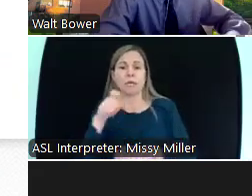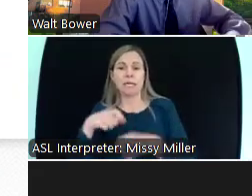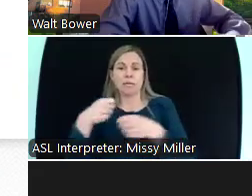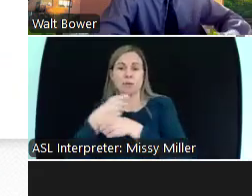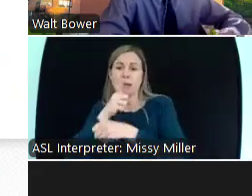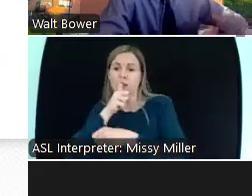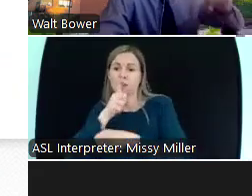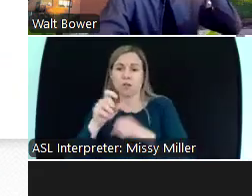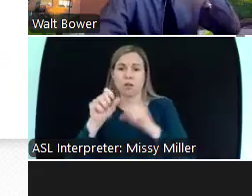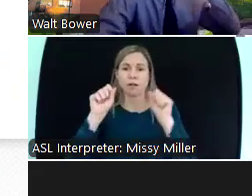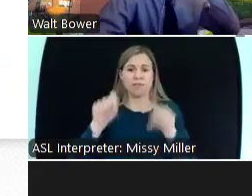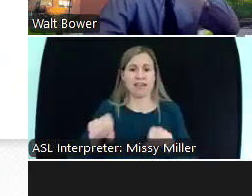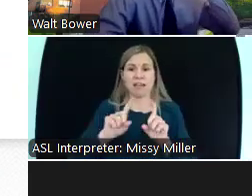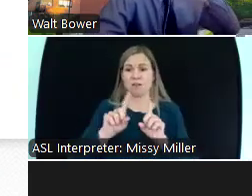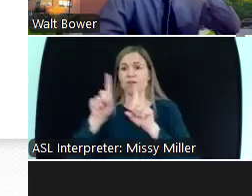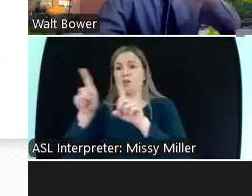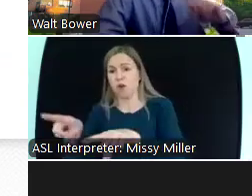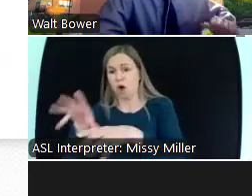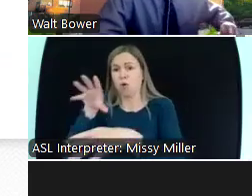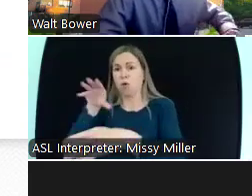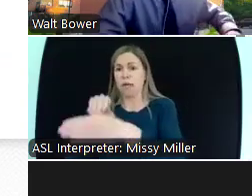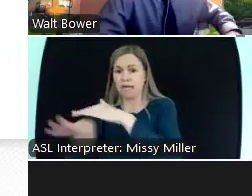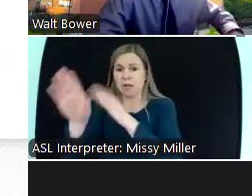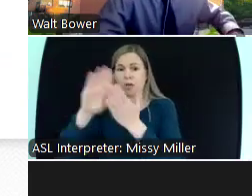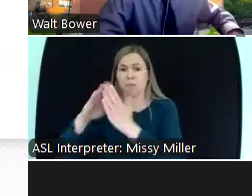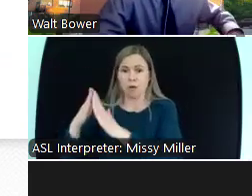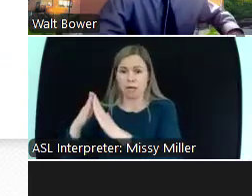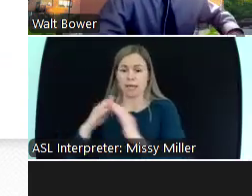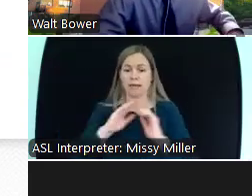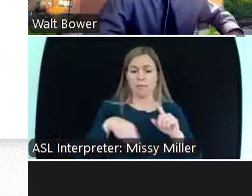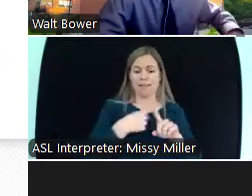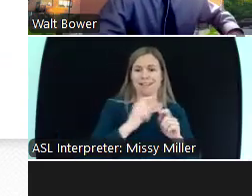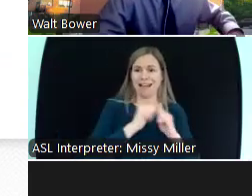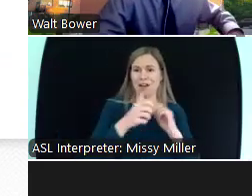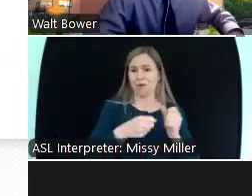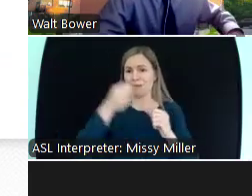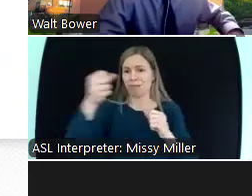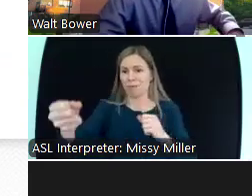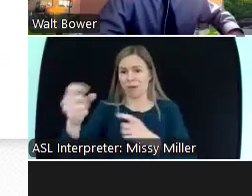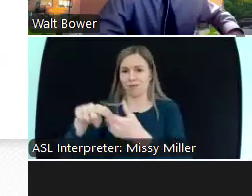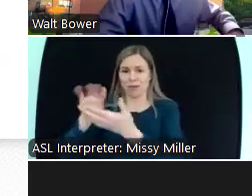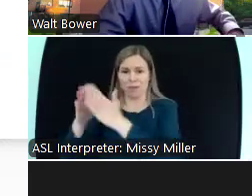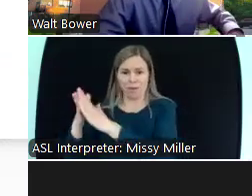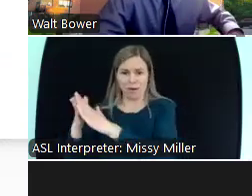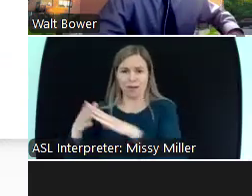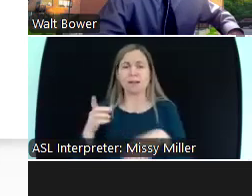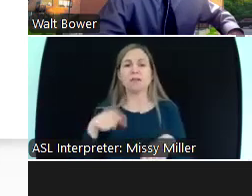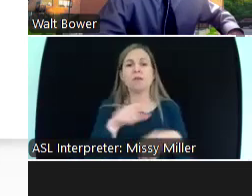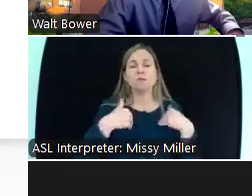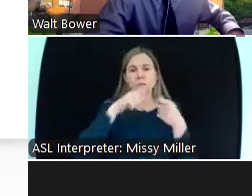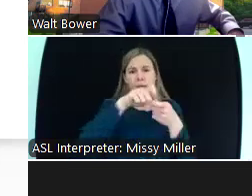to be able to be in the community, and how do we get them there, right? So if there are specific questions